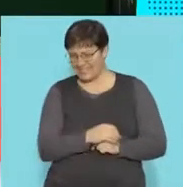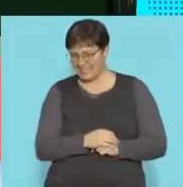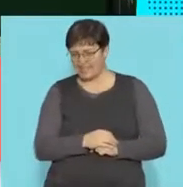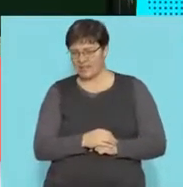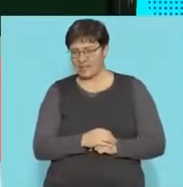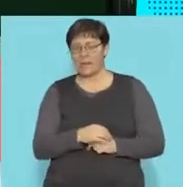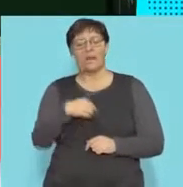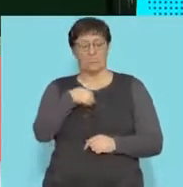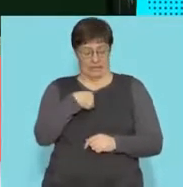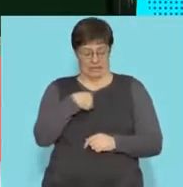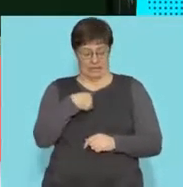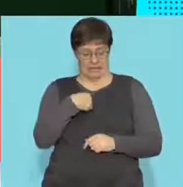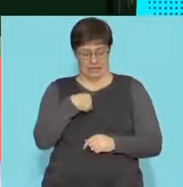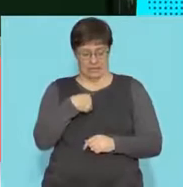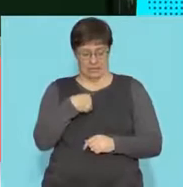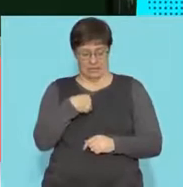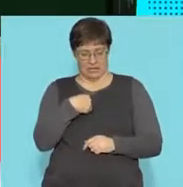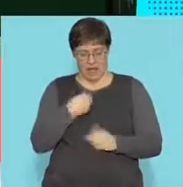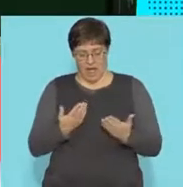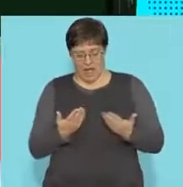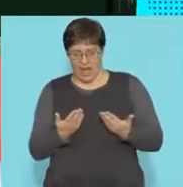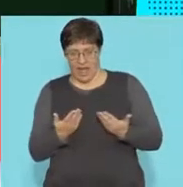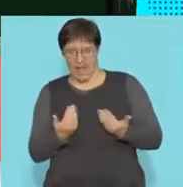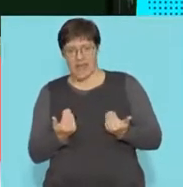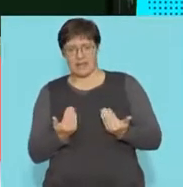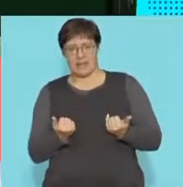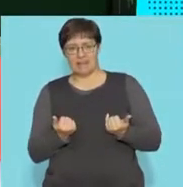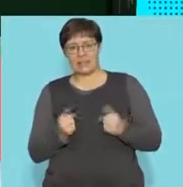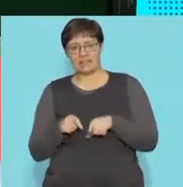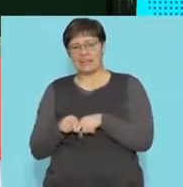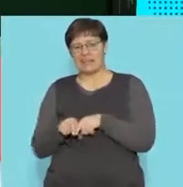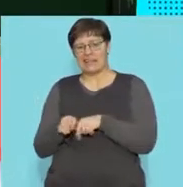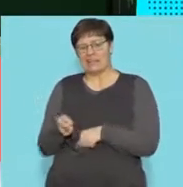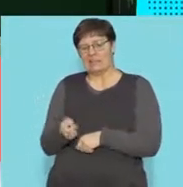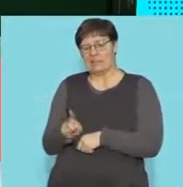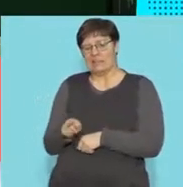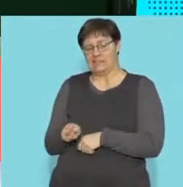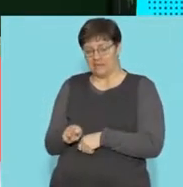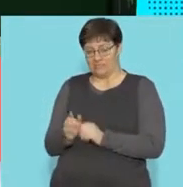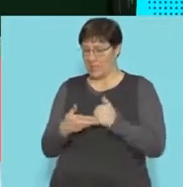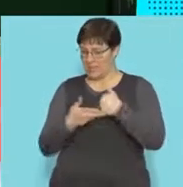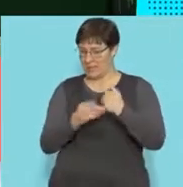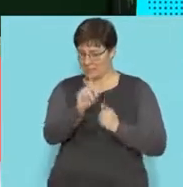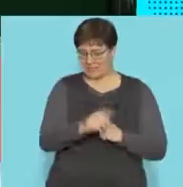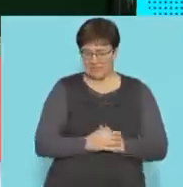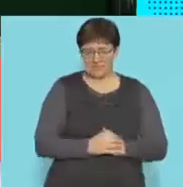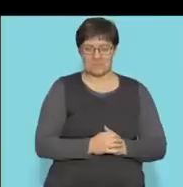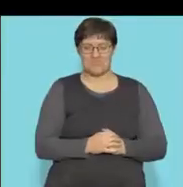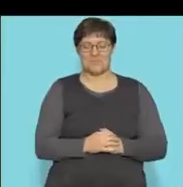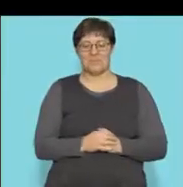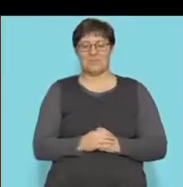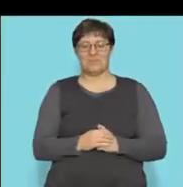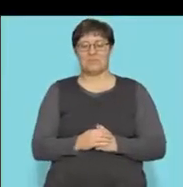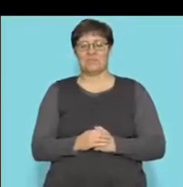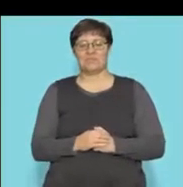it, but what must I anticipate in a test? Let me help you out.